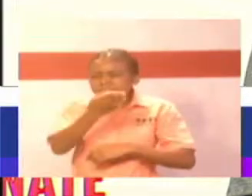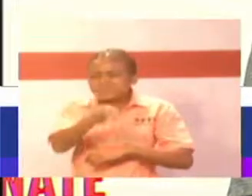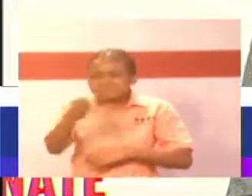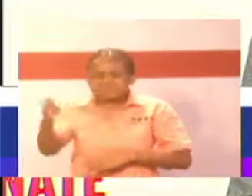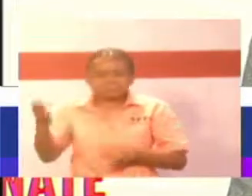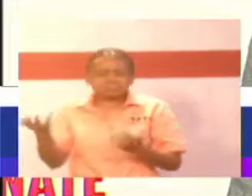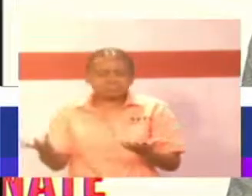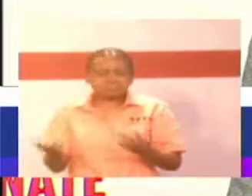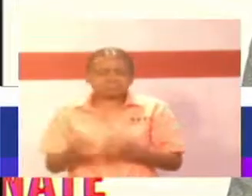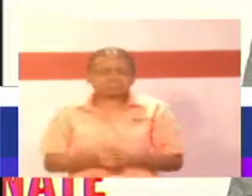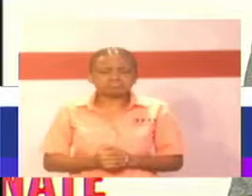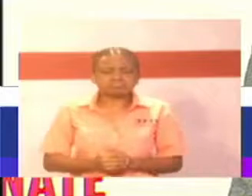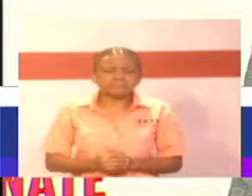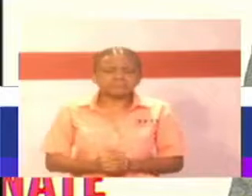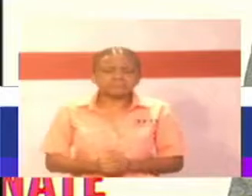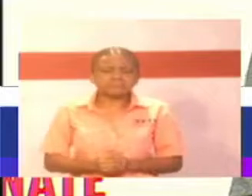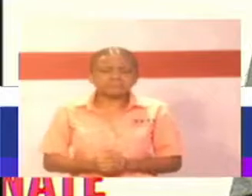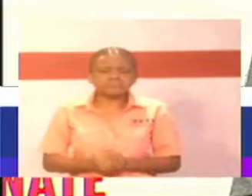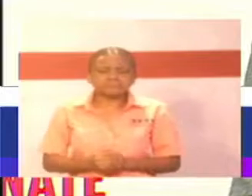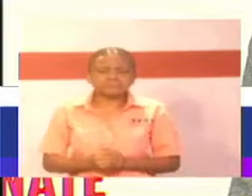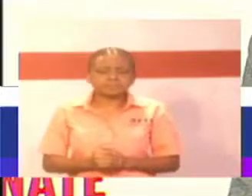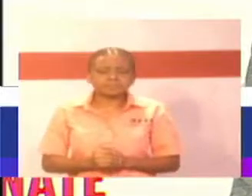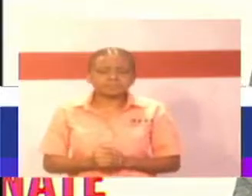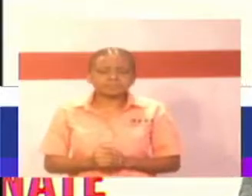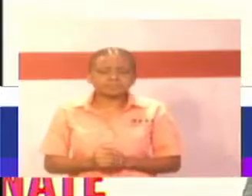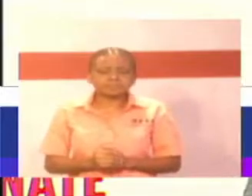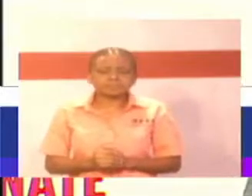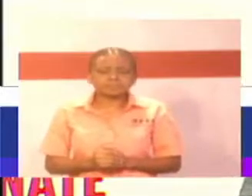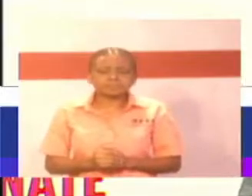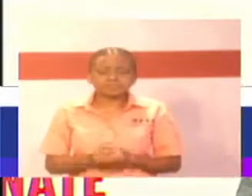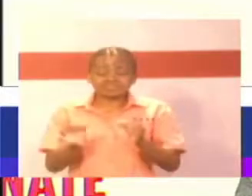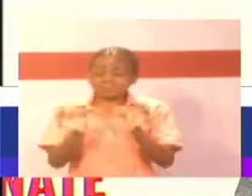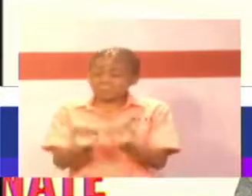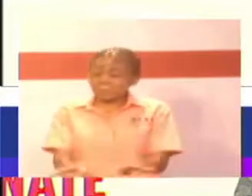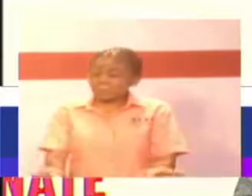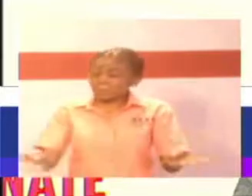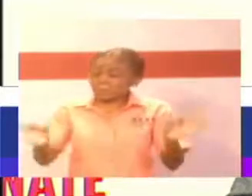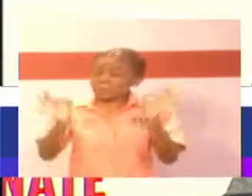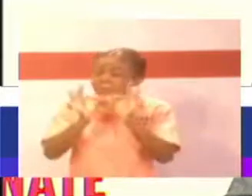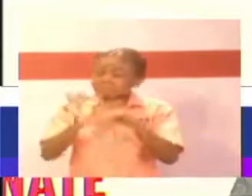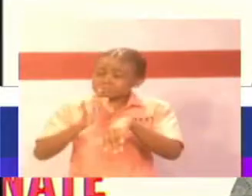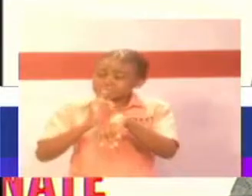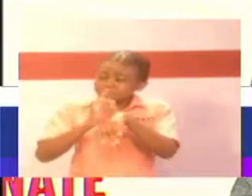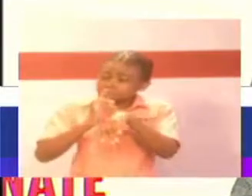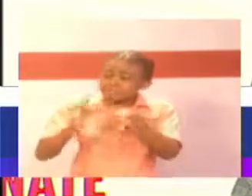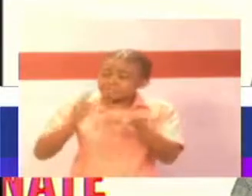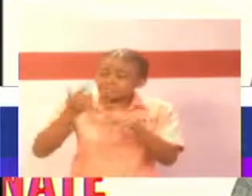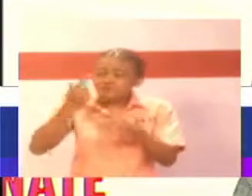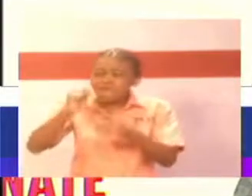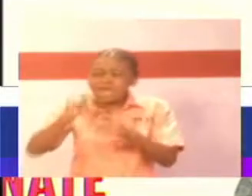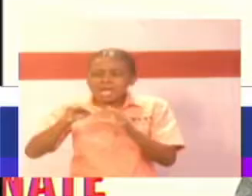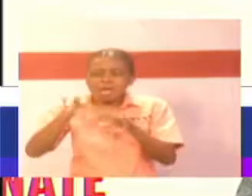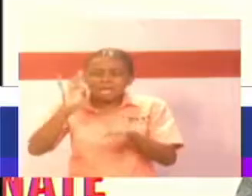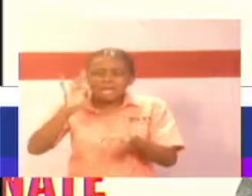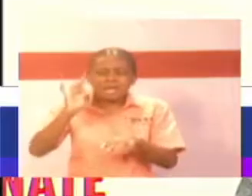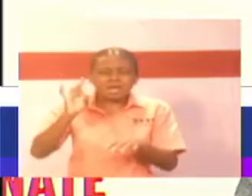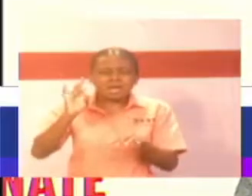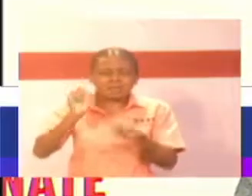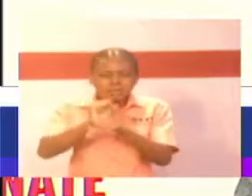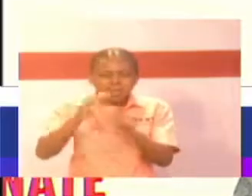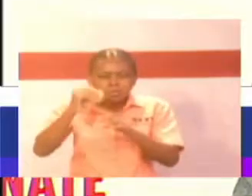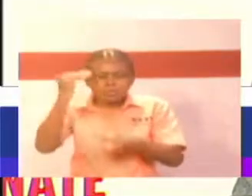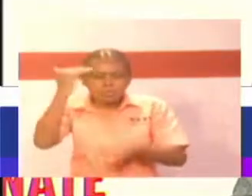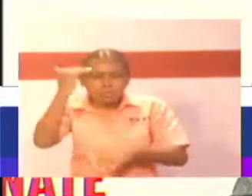And in keeping with the importance of early detection to improving outcomes, We will also be offering HIV